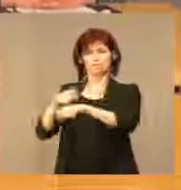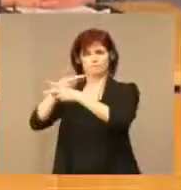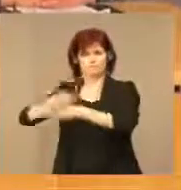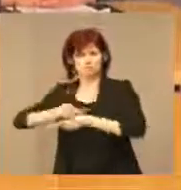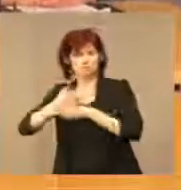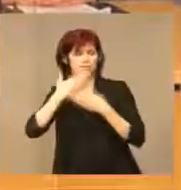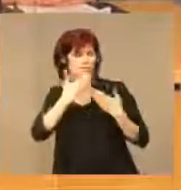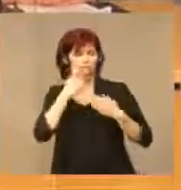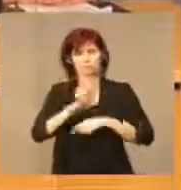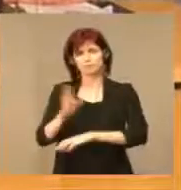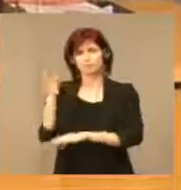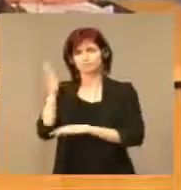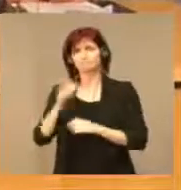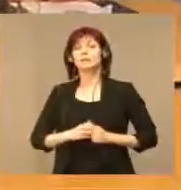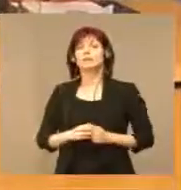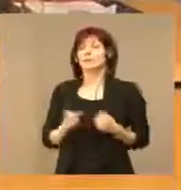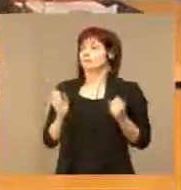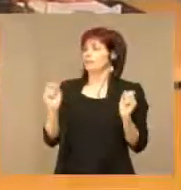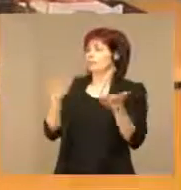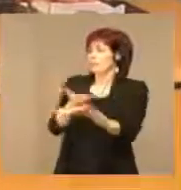presentation. So everyone,